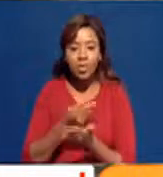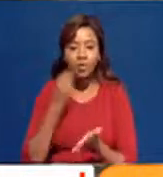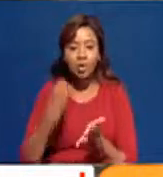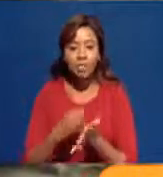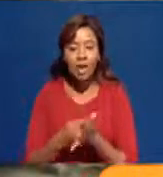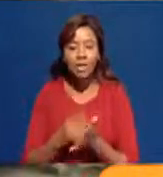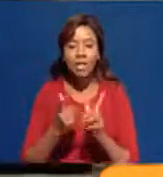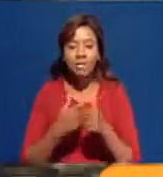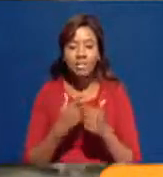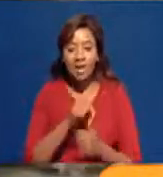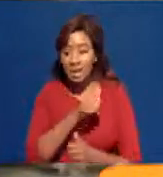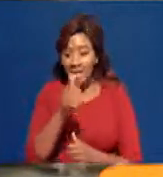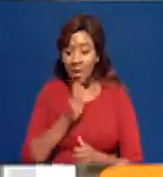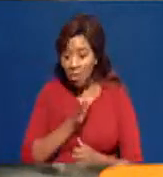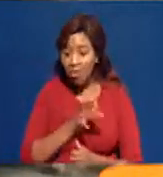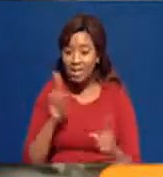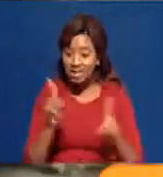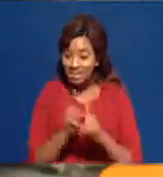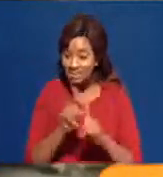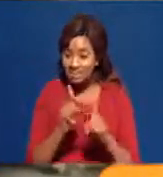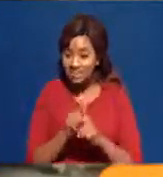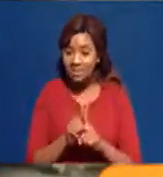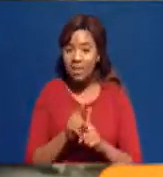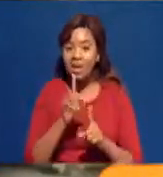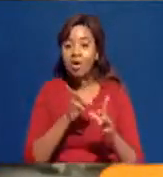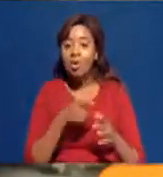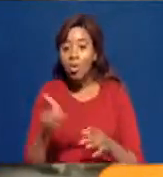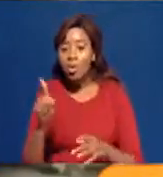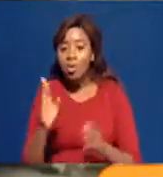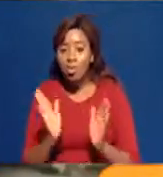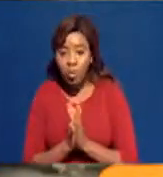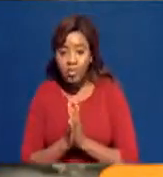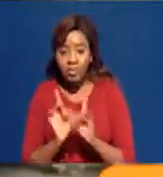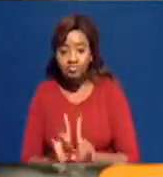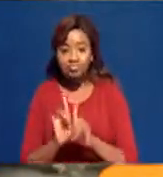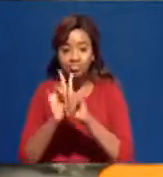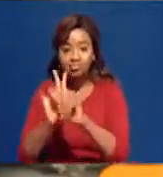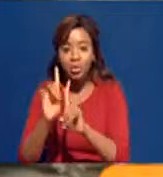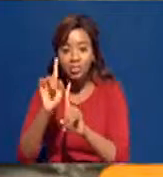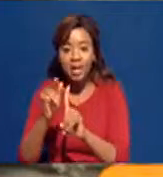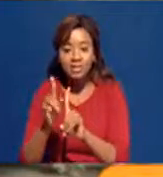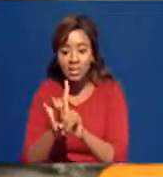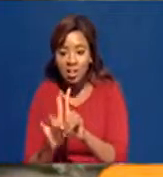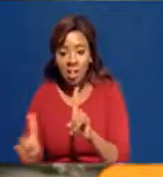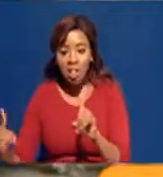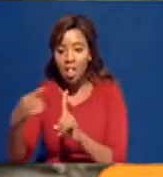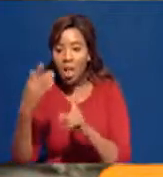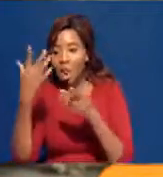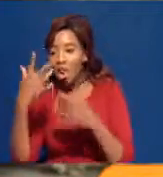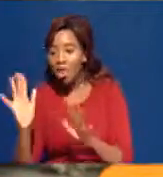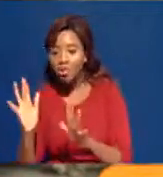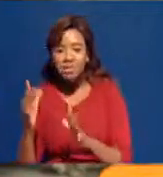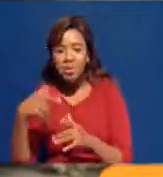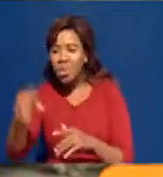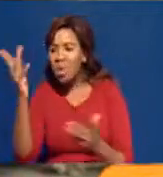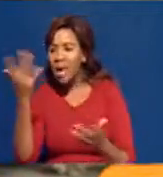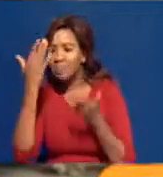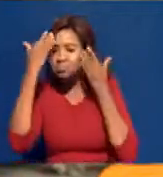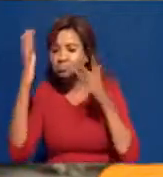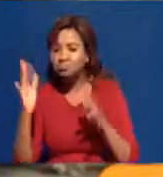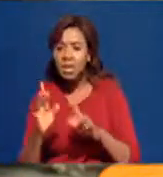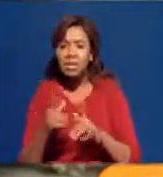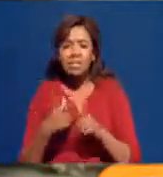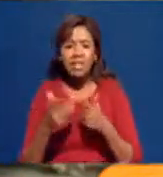Sijui ni mama pia, alienda akapitia mlango ya nyuma, alibaki hapo akilia. Unajua, alipitisha kuku, akaenda nazo